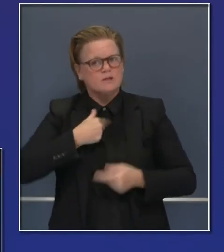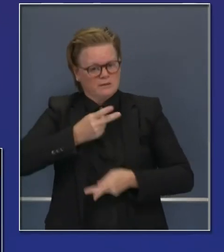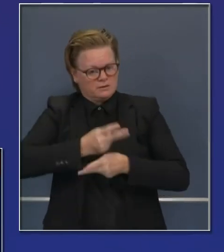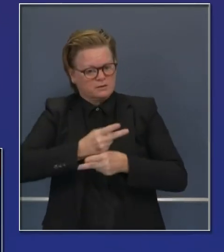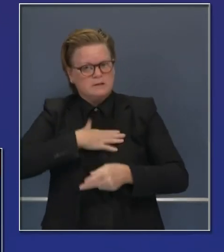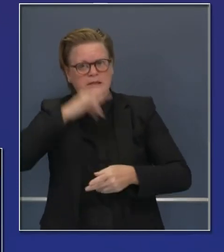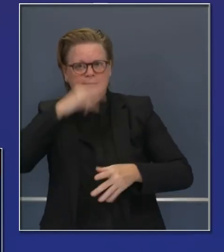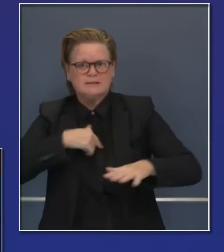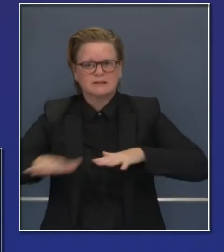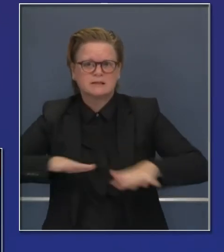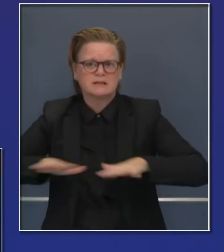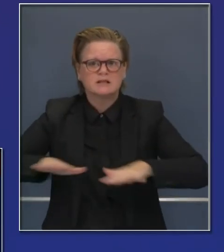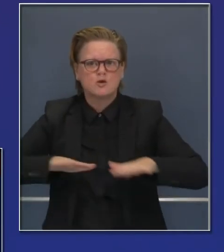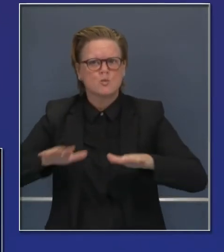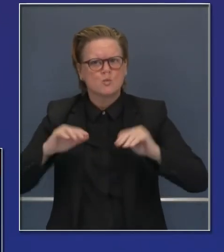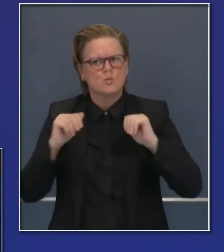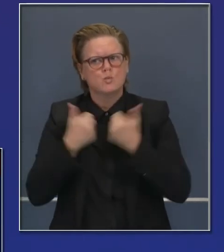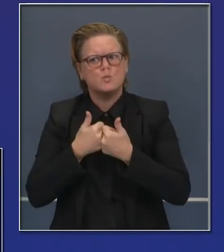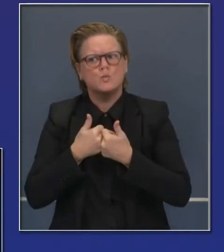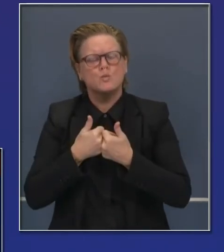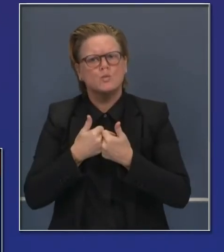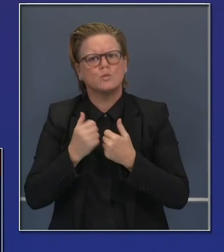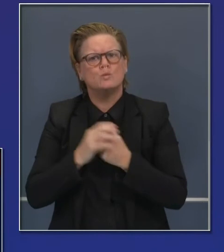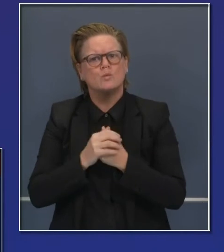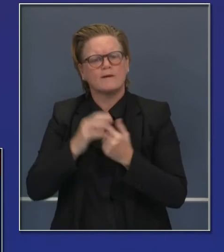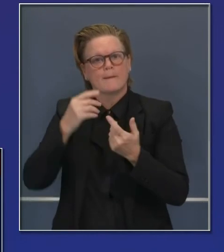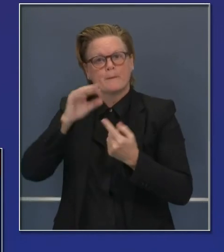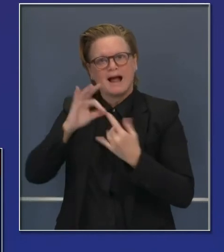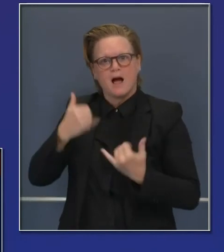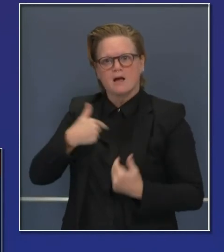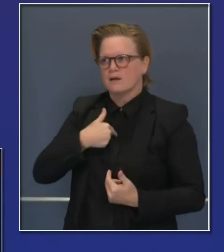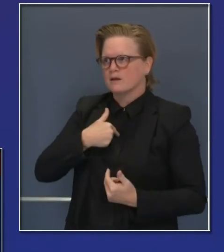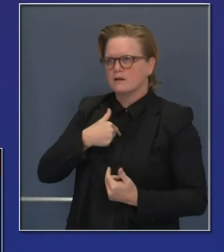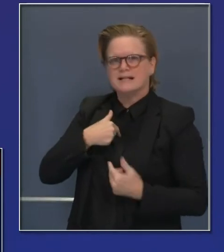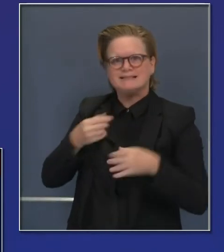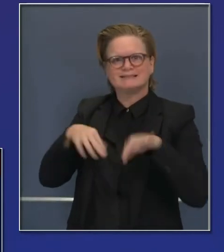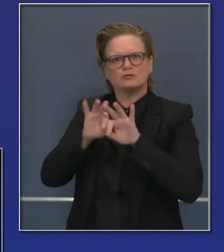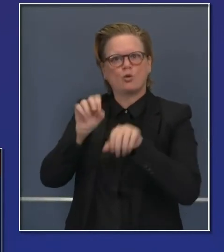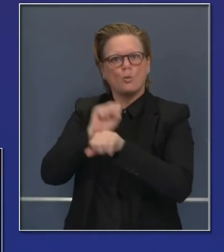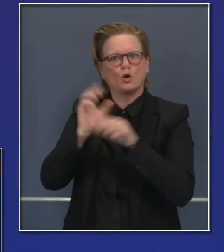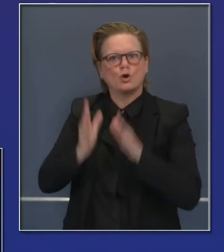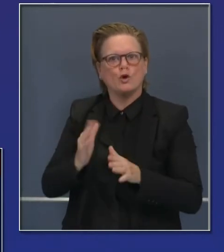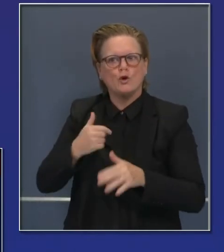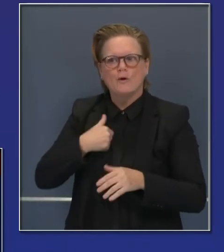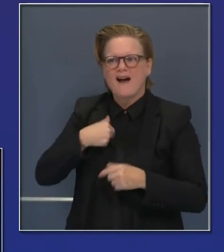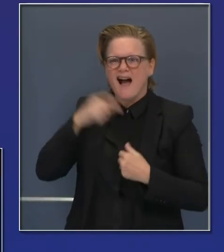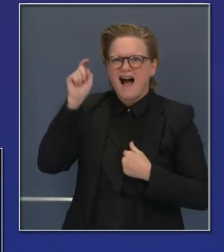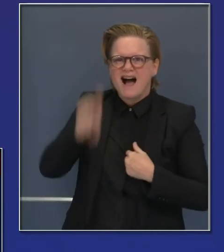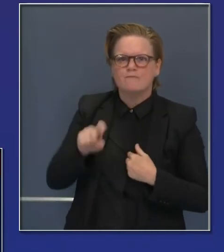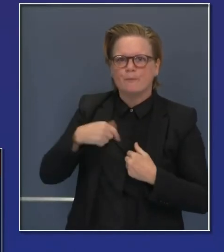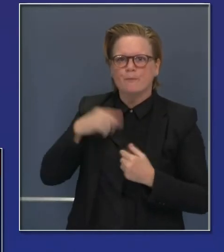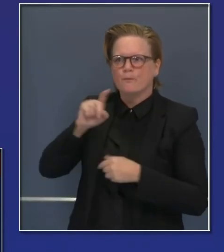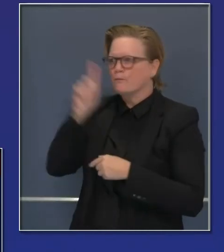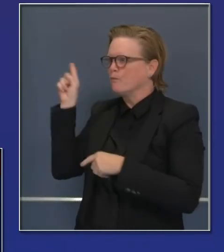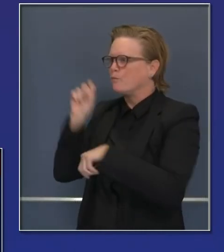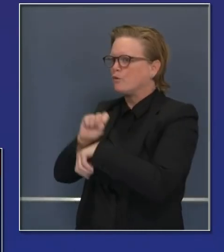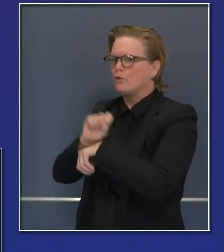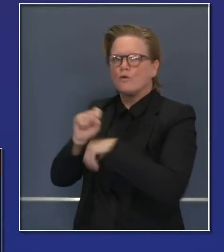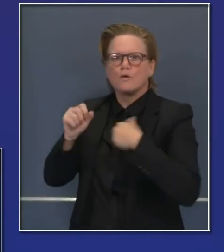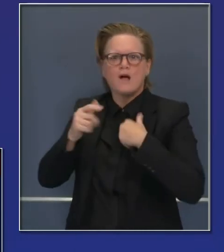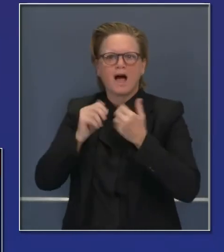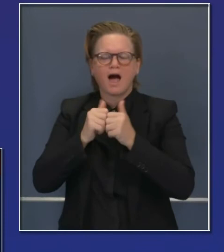workers, essential workers that have to go to work and yet still have their kids at home that they also have to attend to. And that's why we